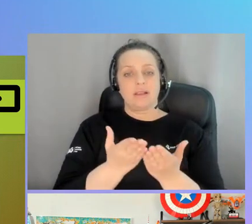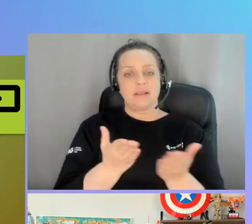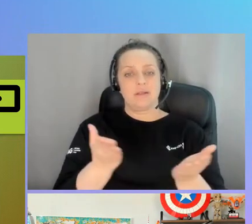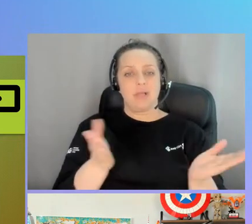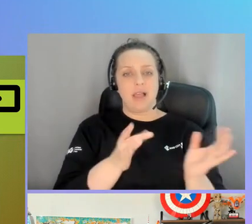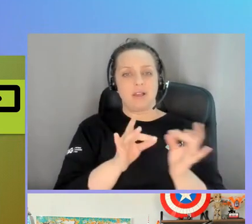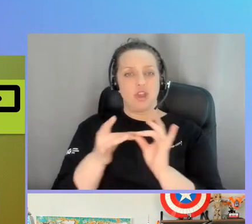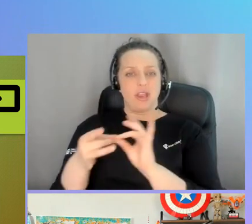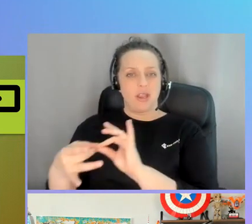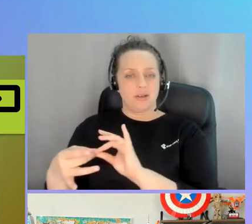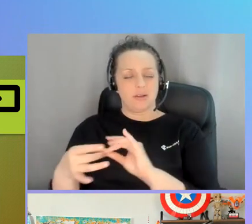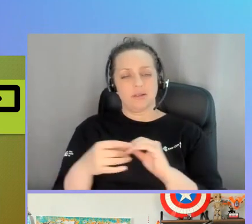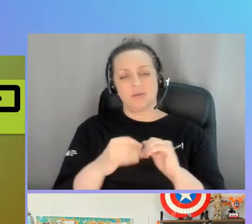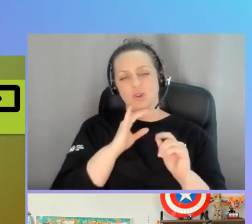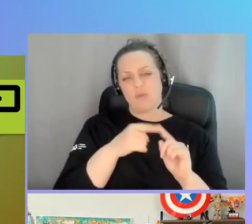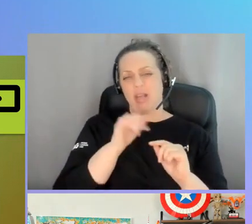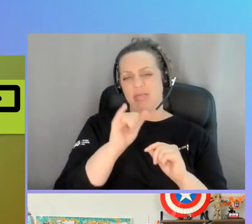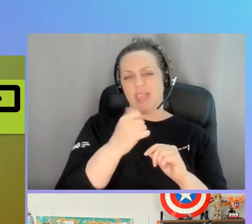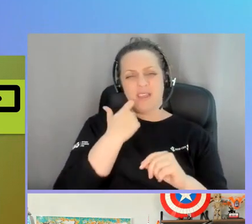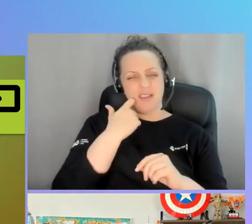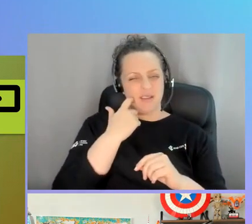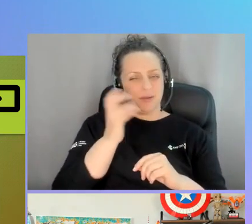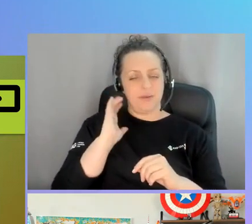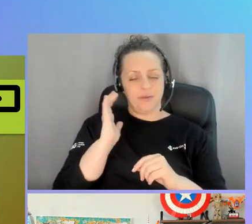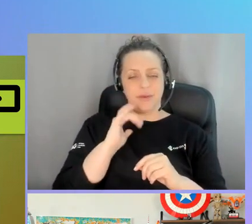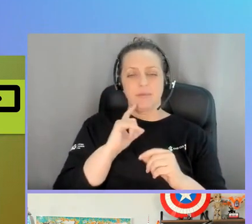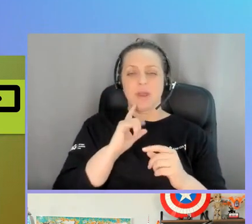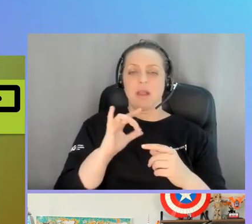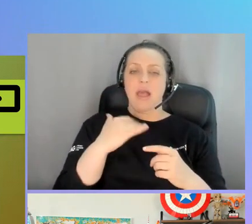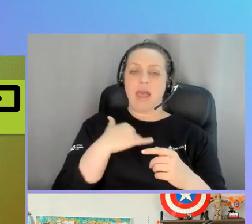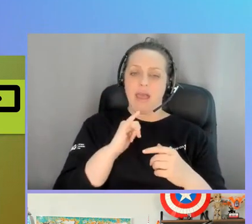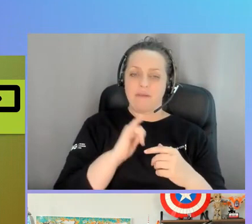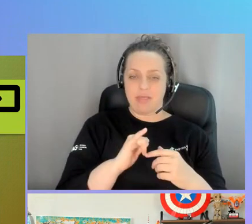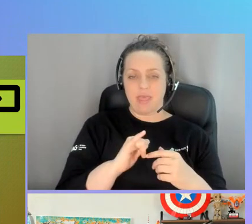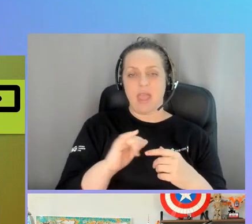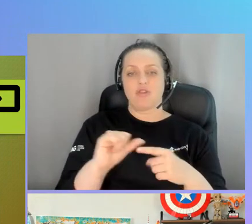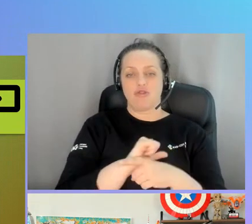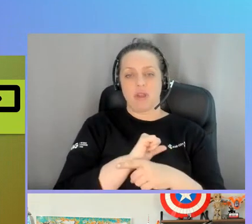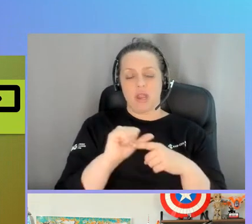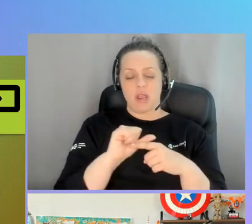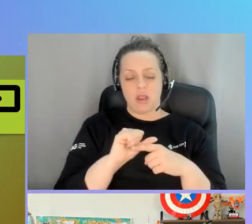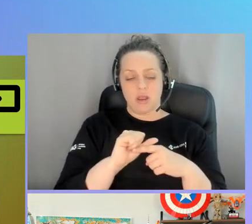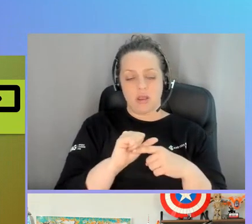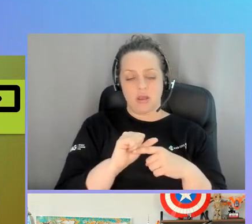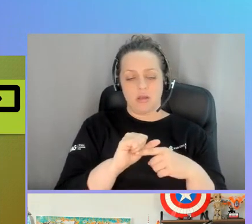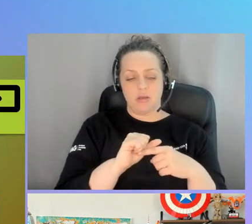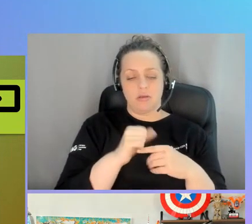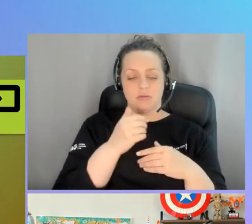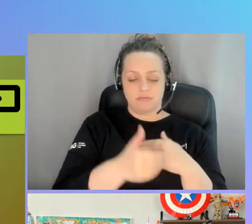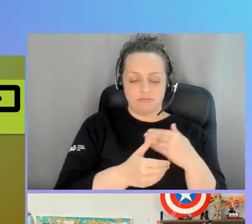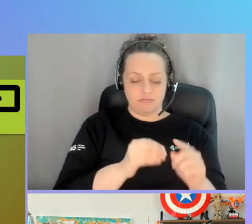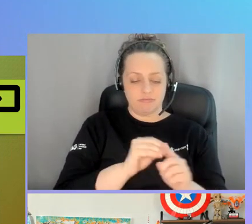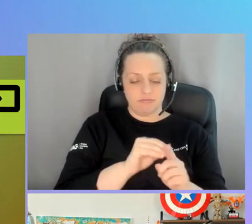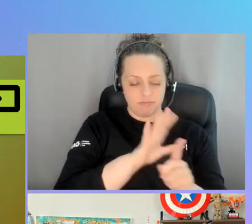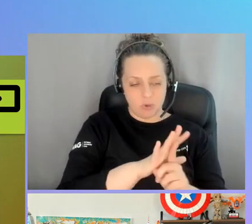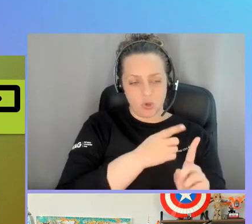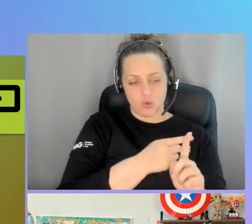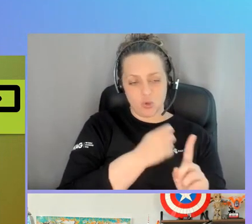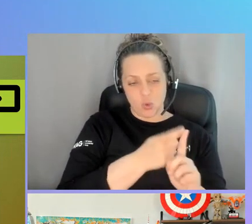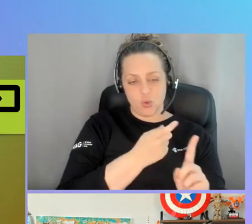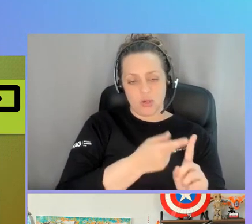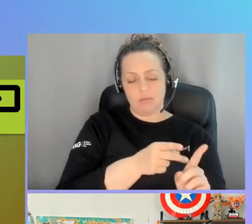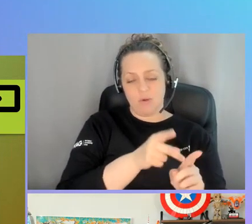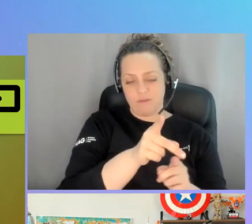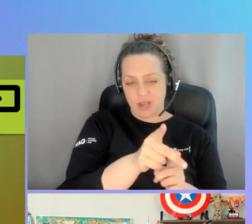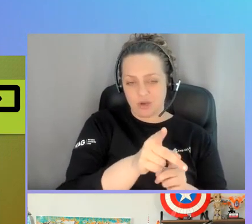about, right, on the previous side, but having training that really walks them through. You have all your sourcing professionals, perhaps